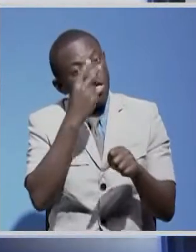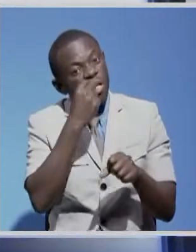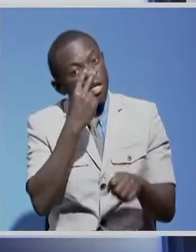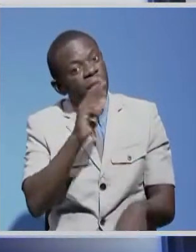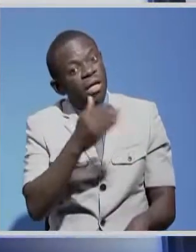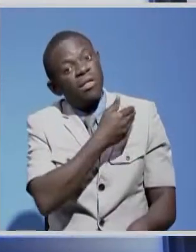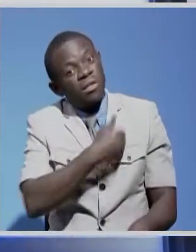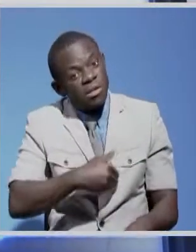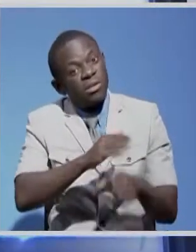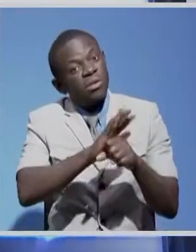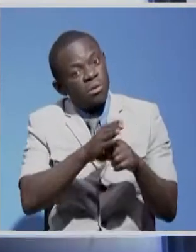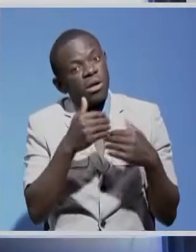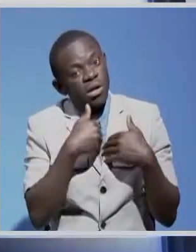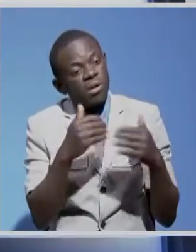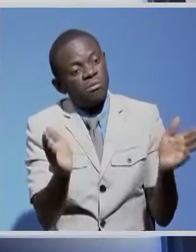Statistics indicate